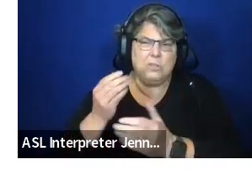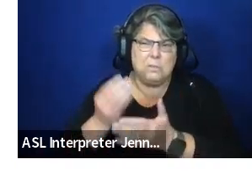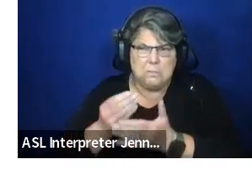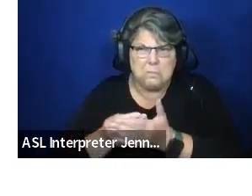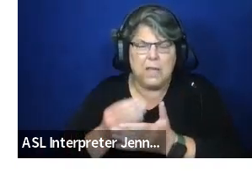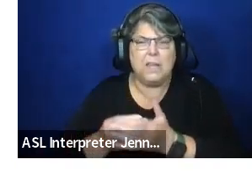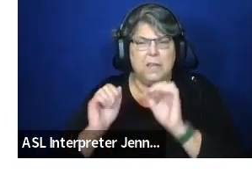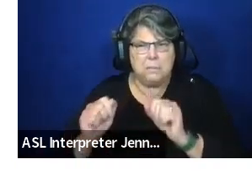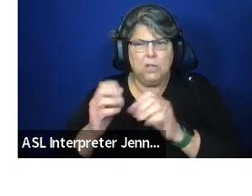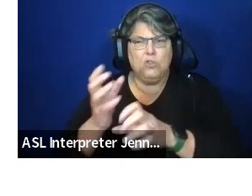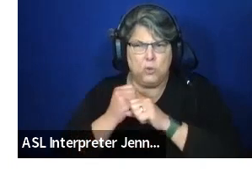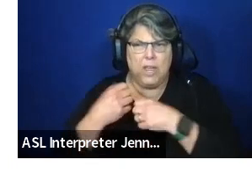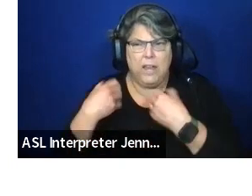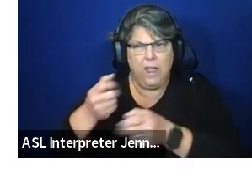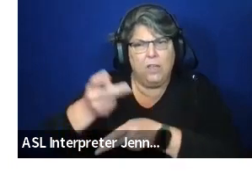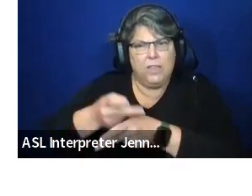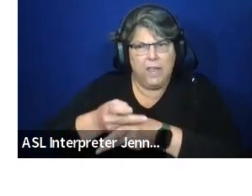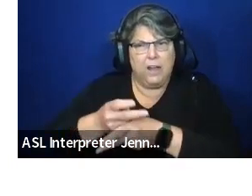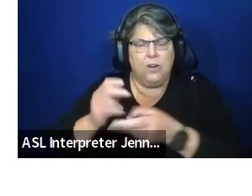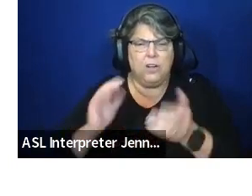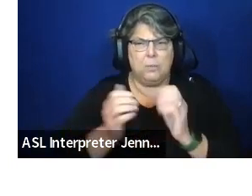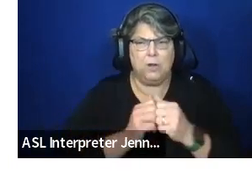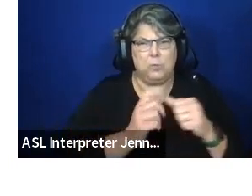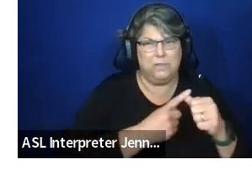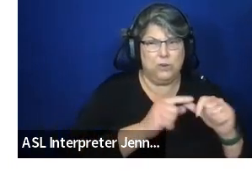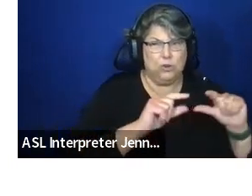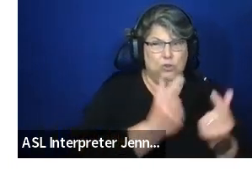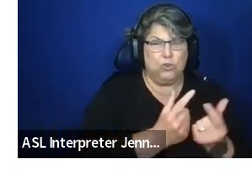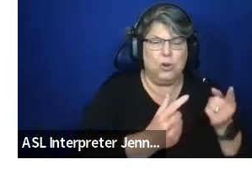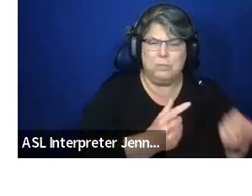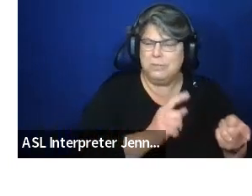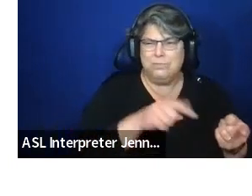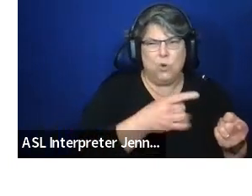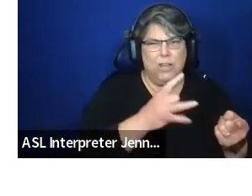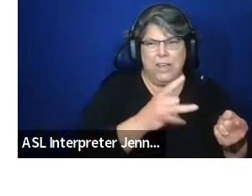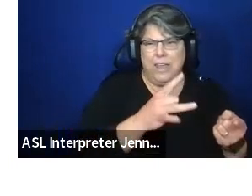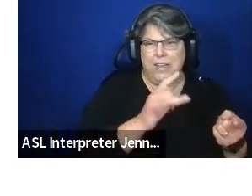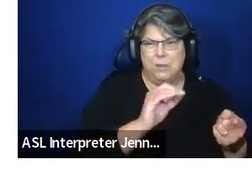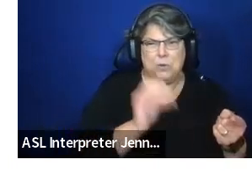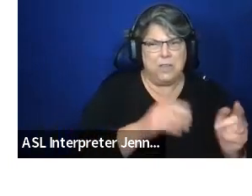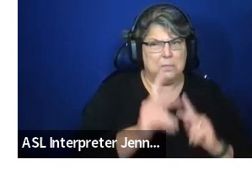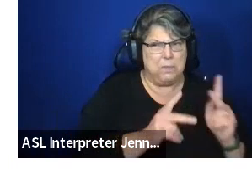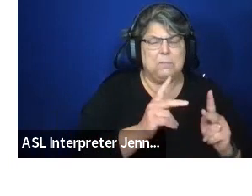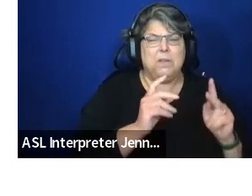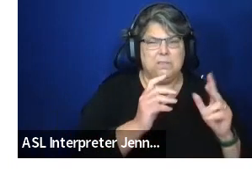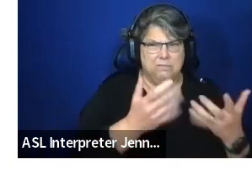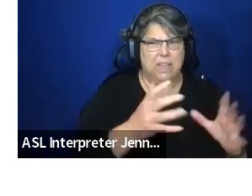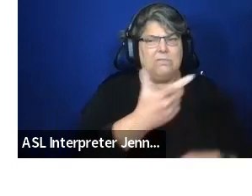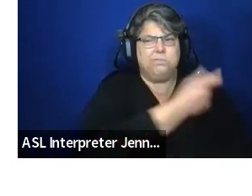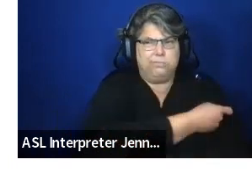and well-being, as compared to quartile 1, where 18% of doses have been